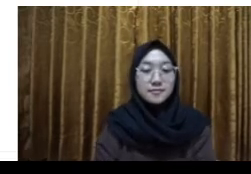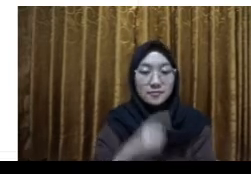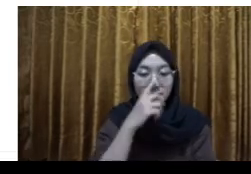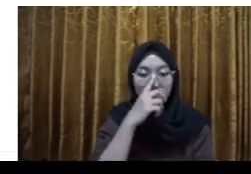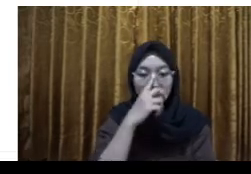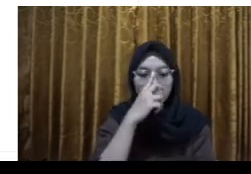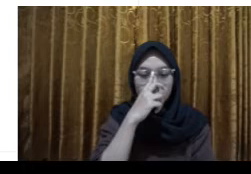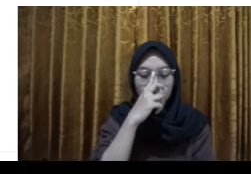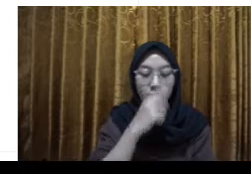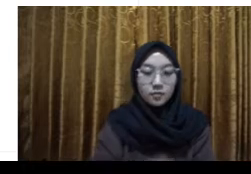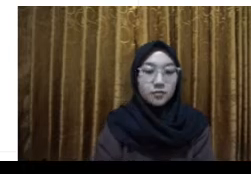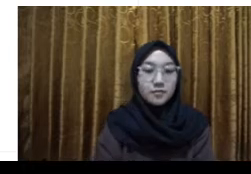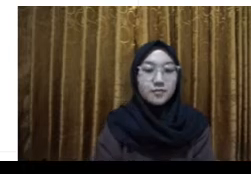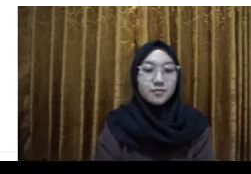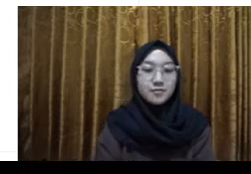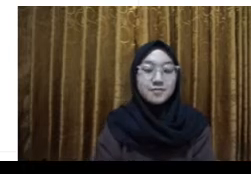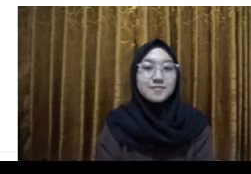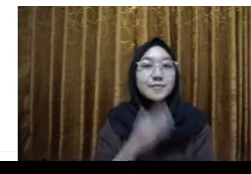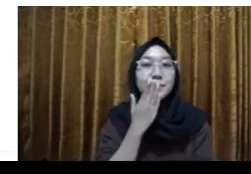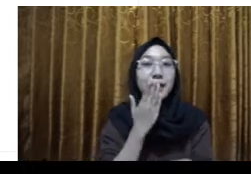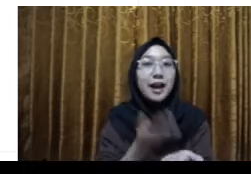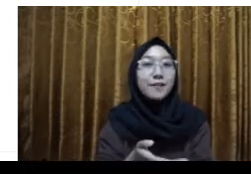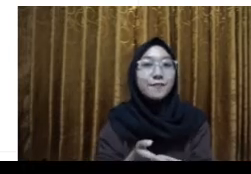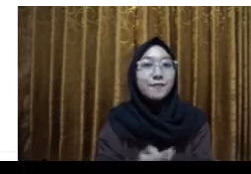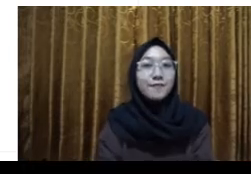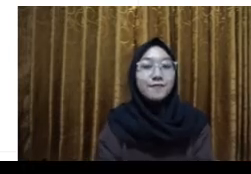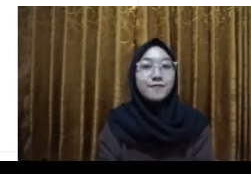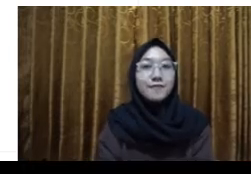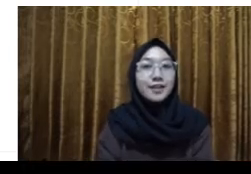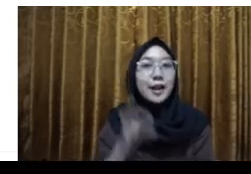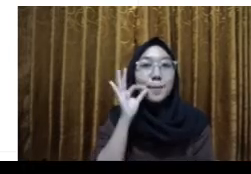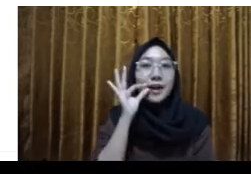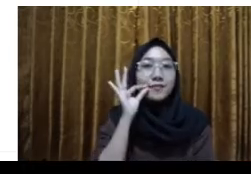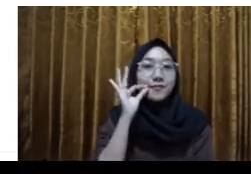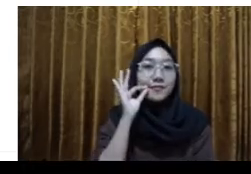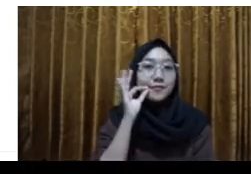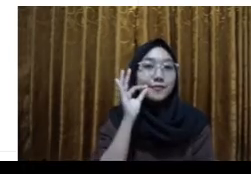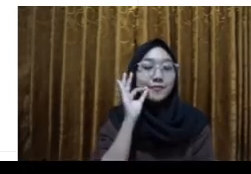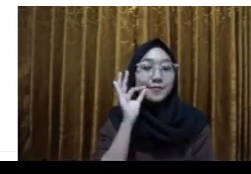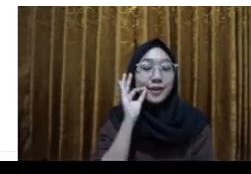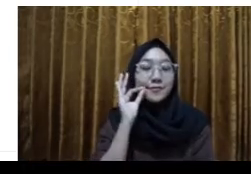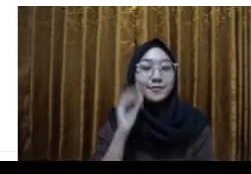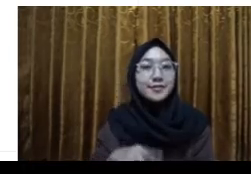combine files with nitro open with h add to archive a. Sorry teman-teman.